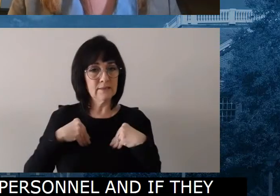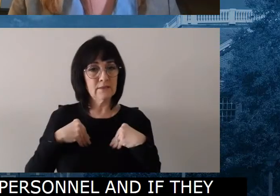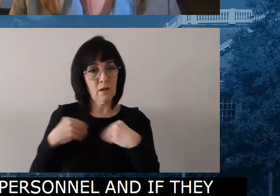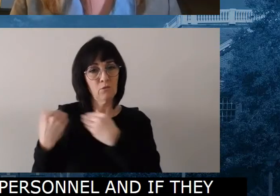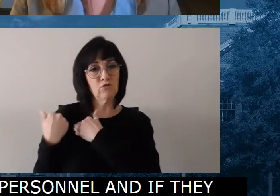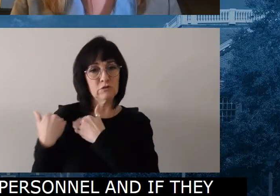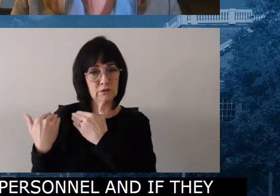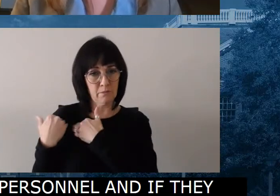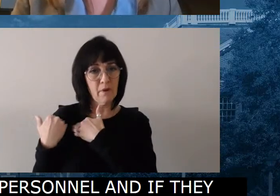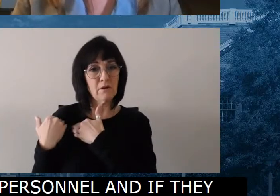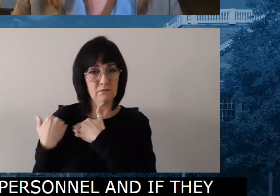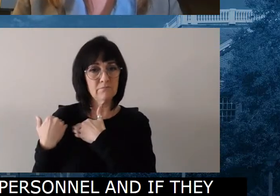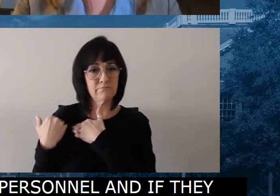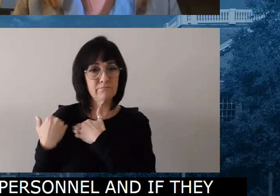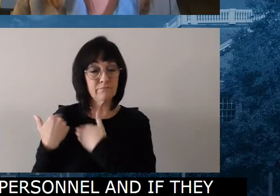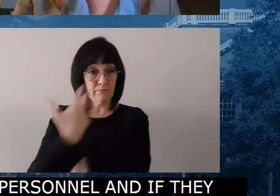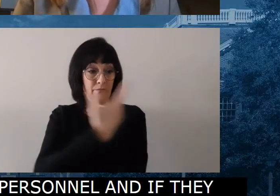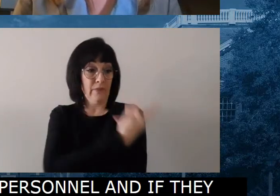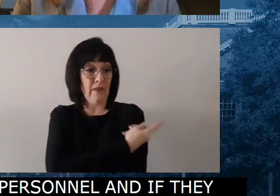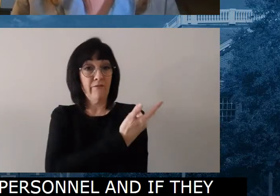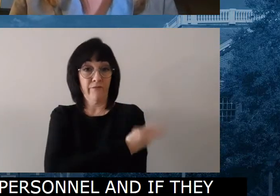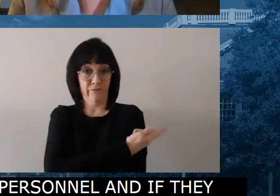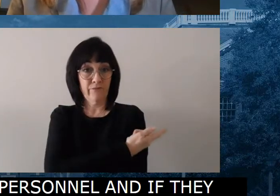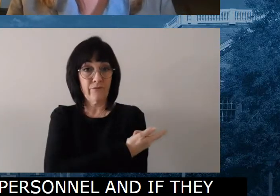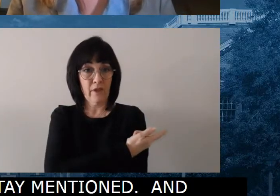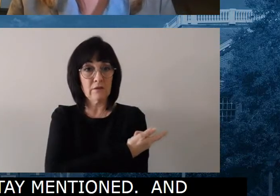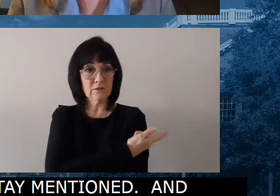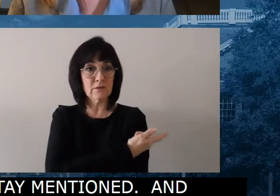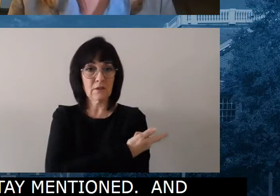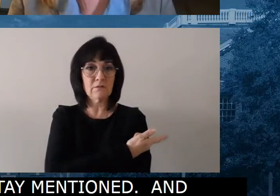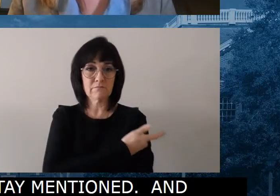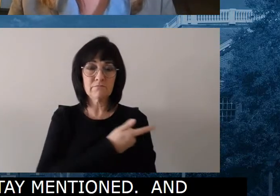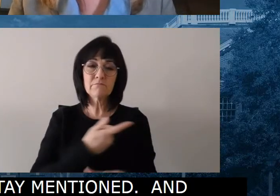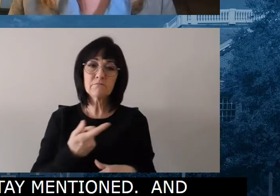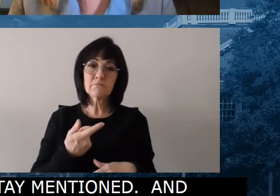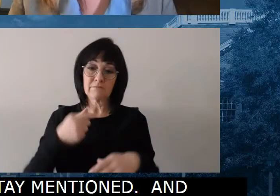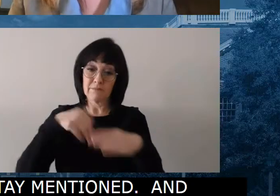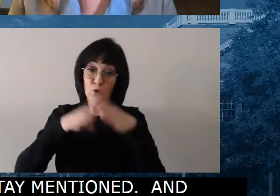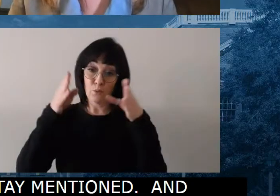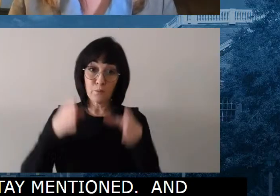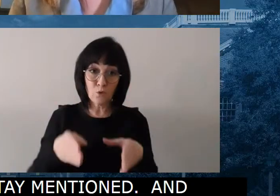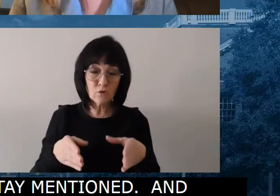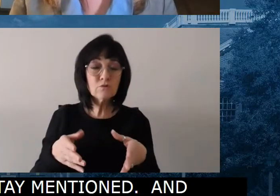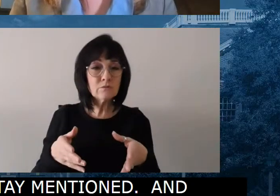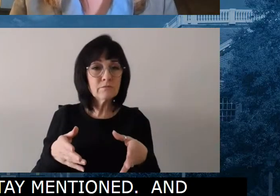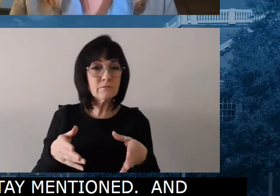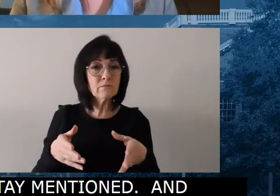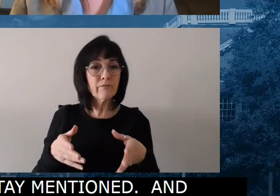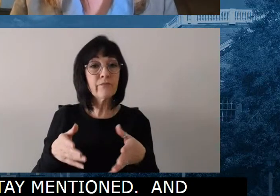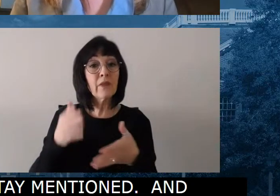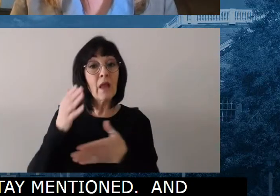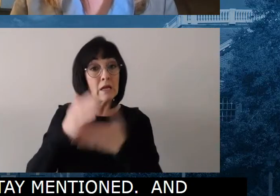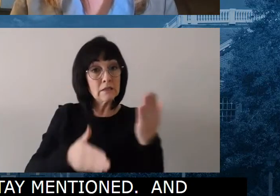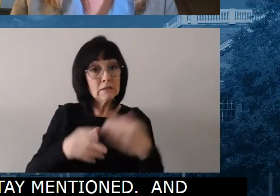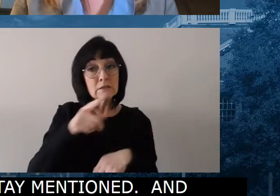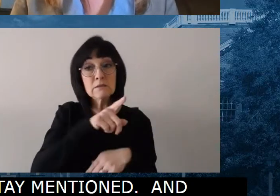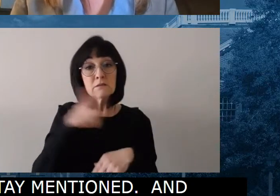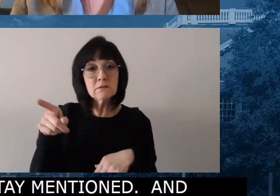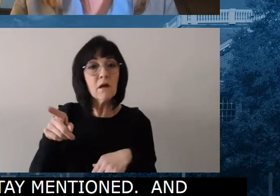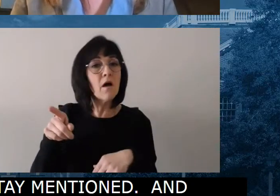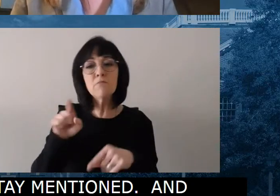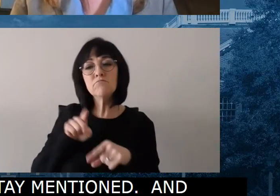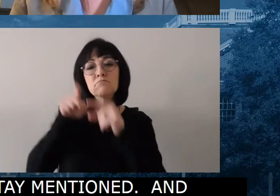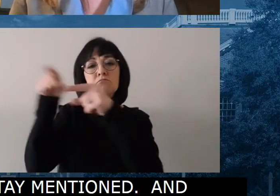individuals vaccinated on site, which I know there are some that we're still going to provide that way. But also we've had great success and throughput at some of these events in Dover.